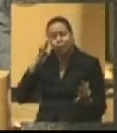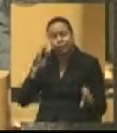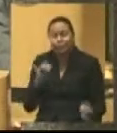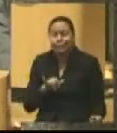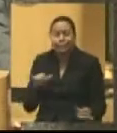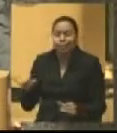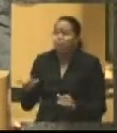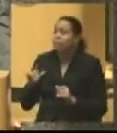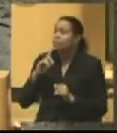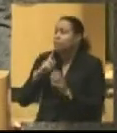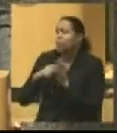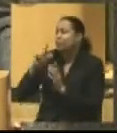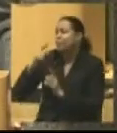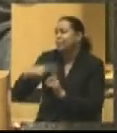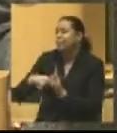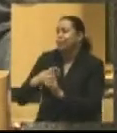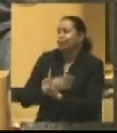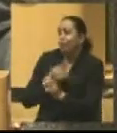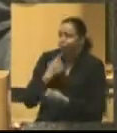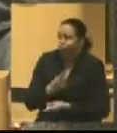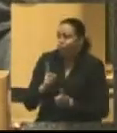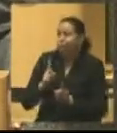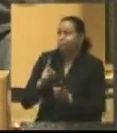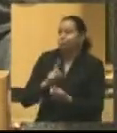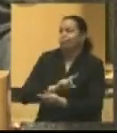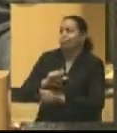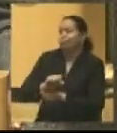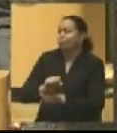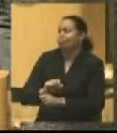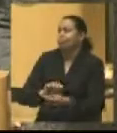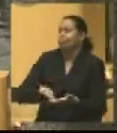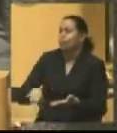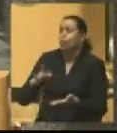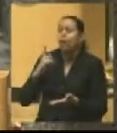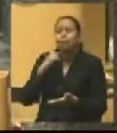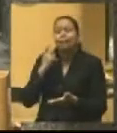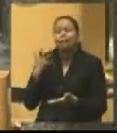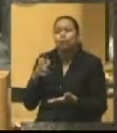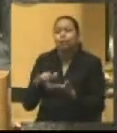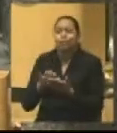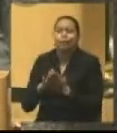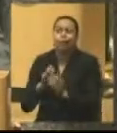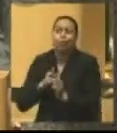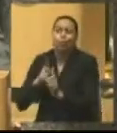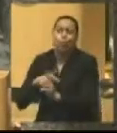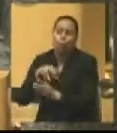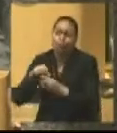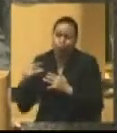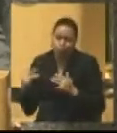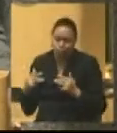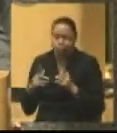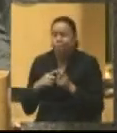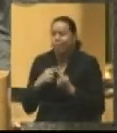took 20 months to issue the proclamation because Lincoln was reluctant to make emancipation a legitimate goal of the war, and finally